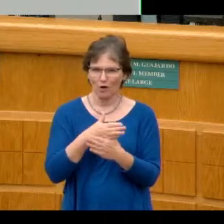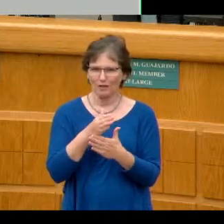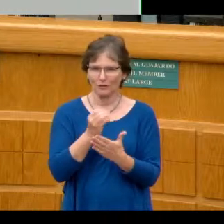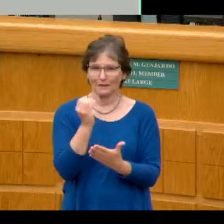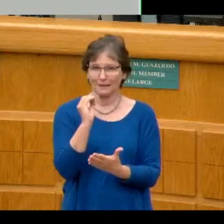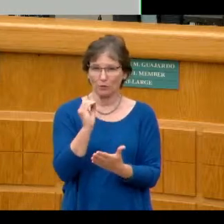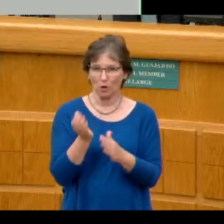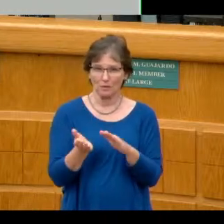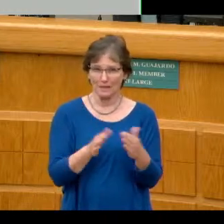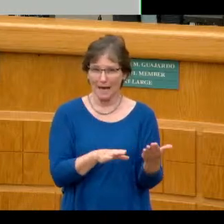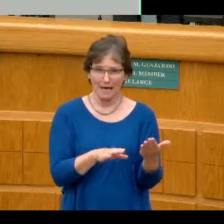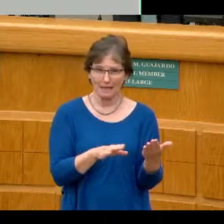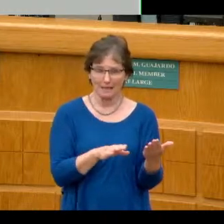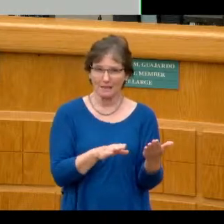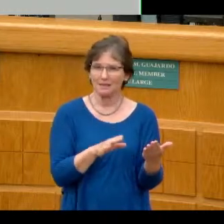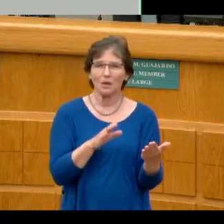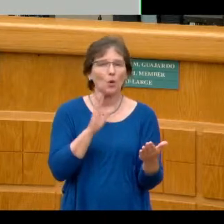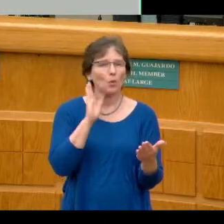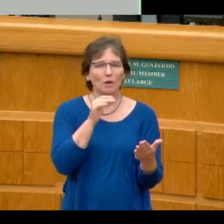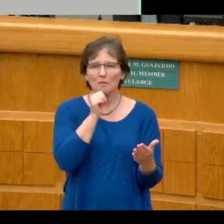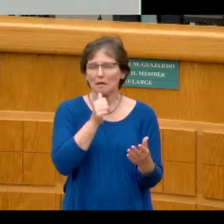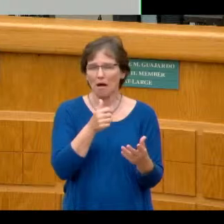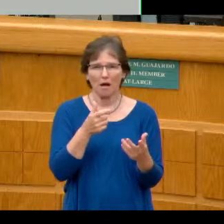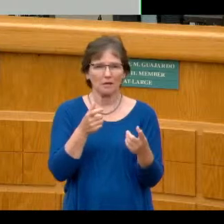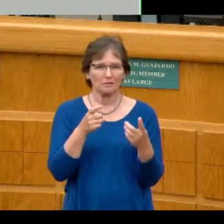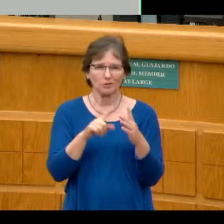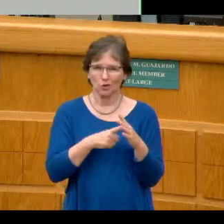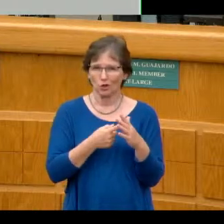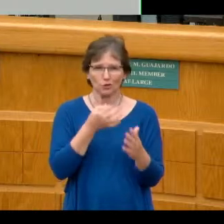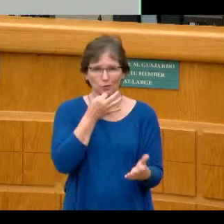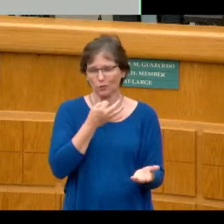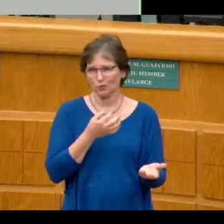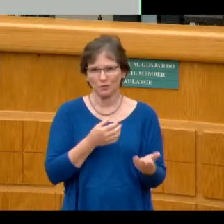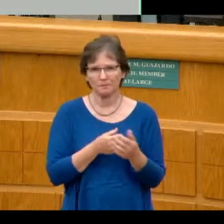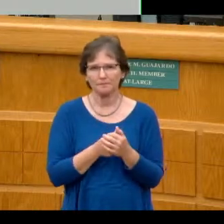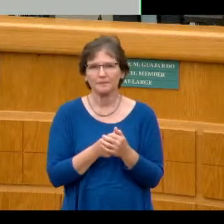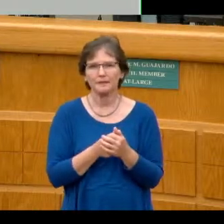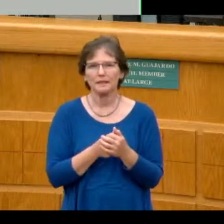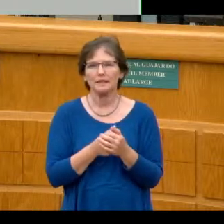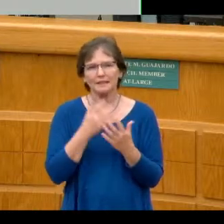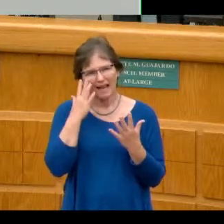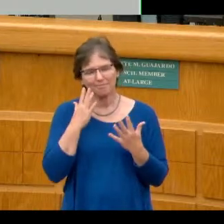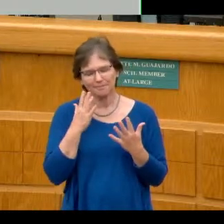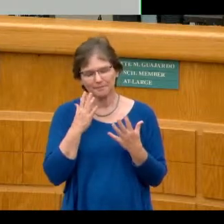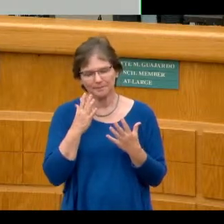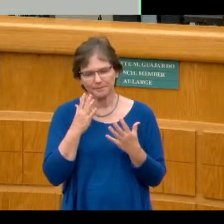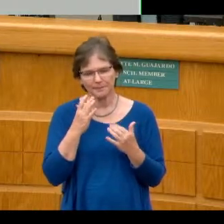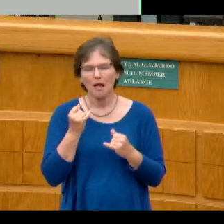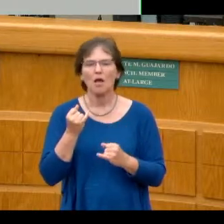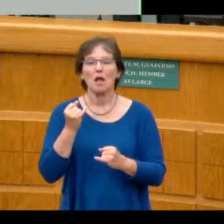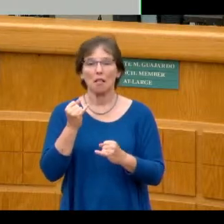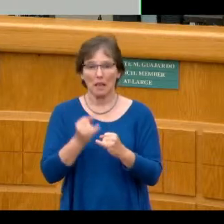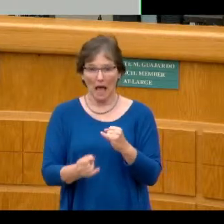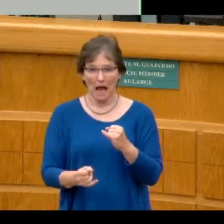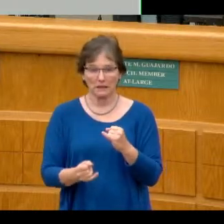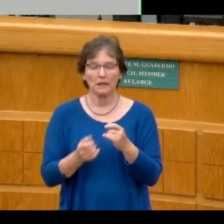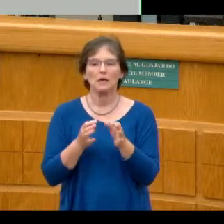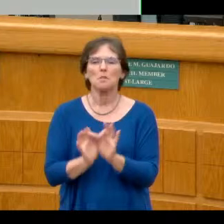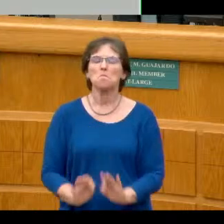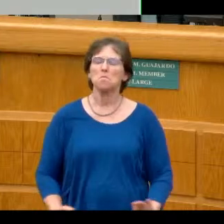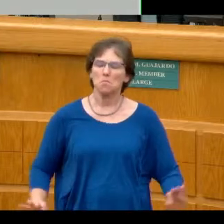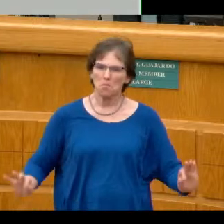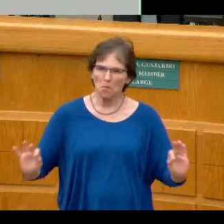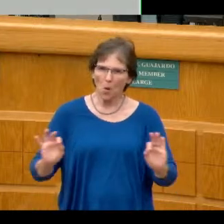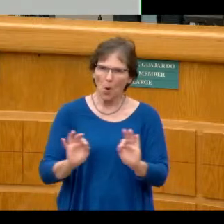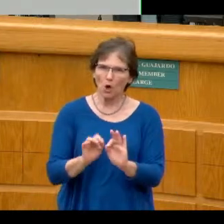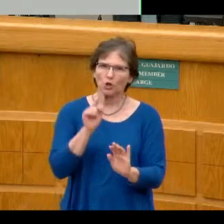a one-time thing where we're going up a little bit, and maybe next week it'll be back down. The fatalities are leveling off, but not slowing